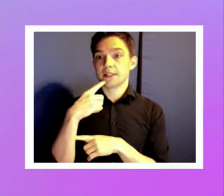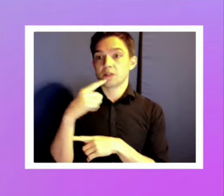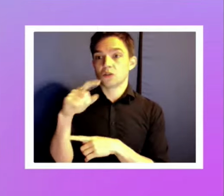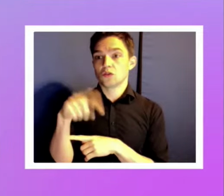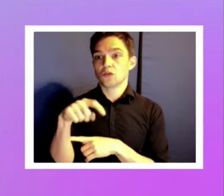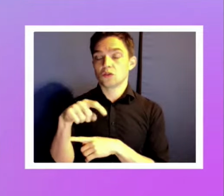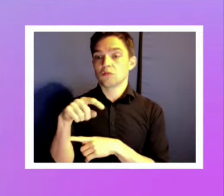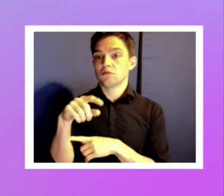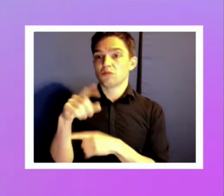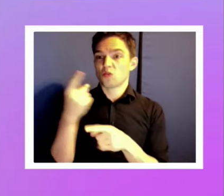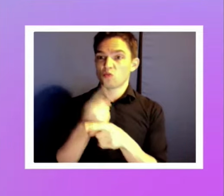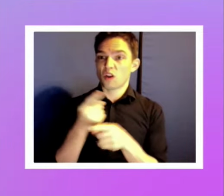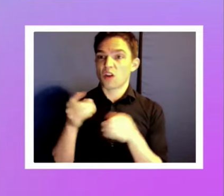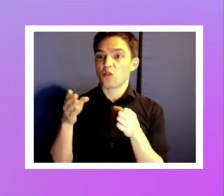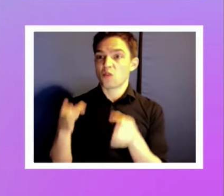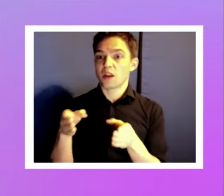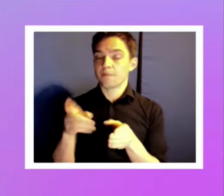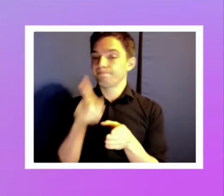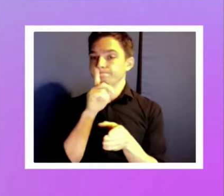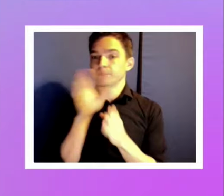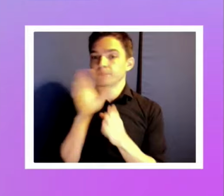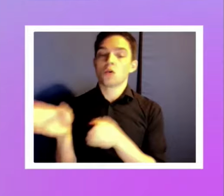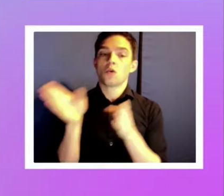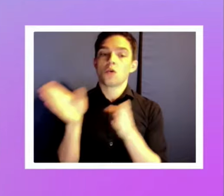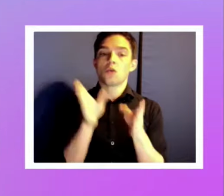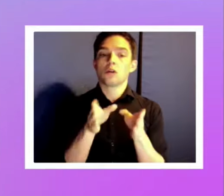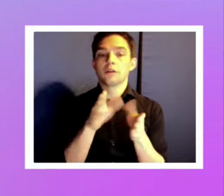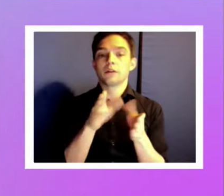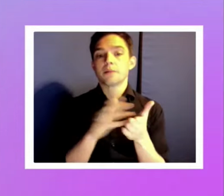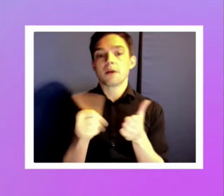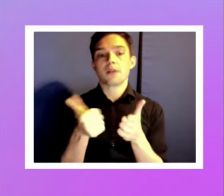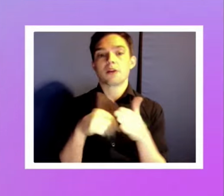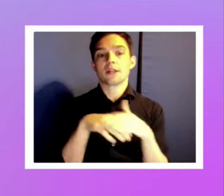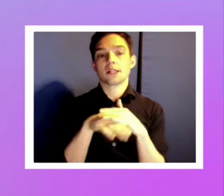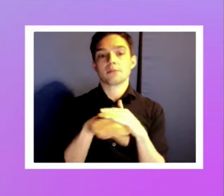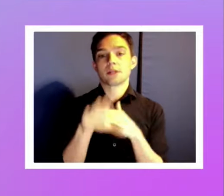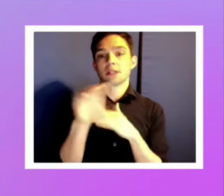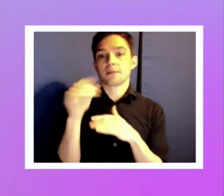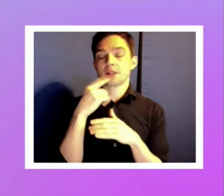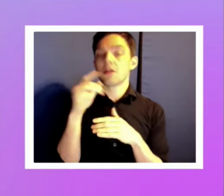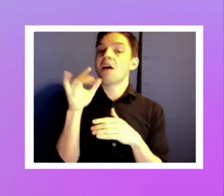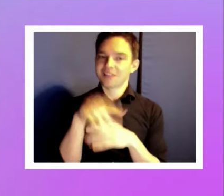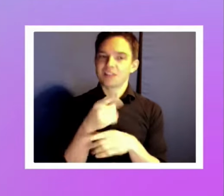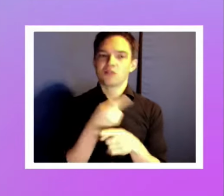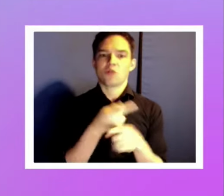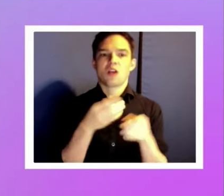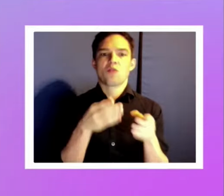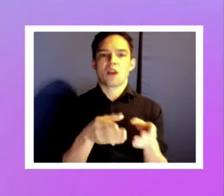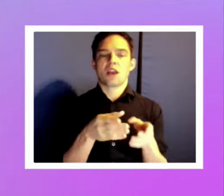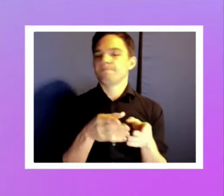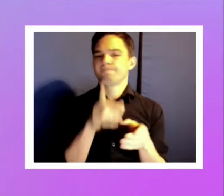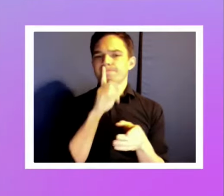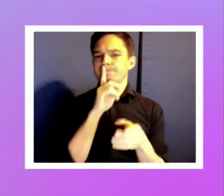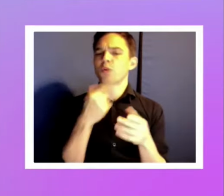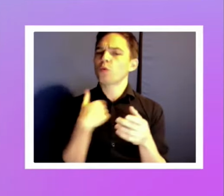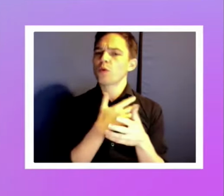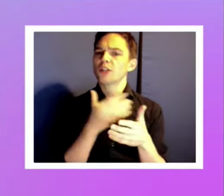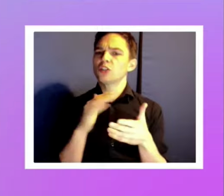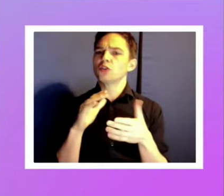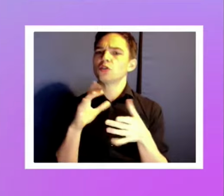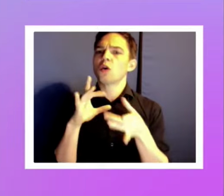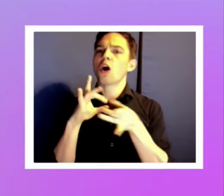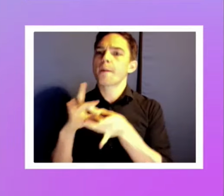is the right way to do, or that some other accessibility company says is the right way to do. We wanted to harmonize